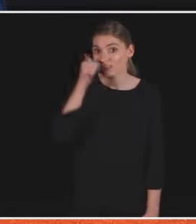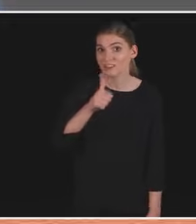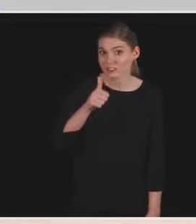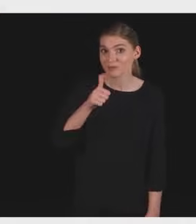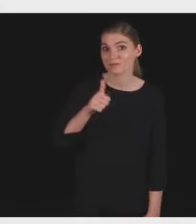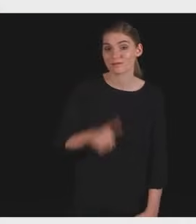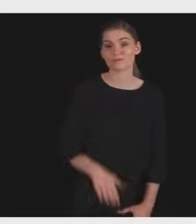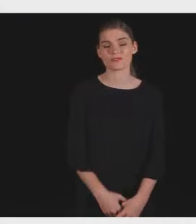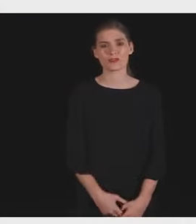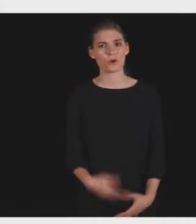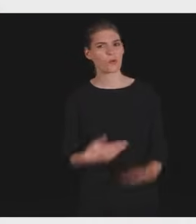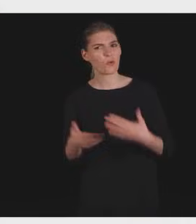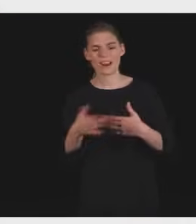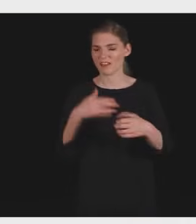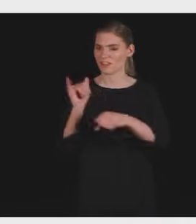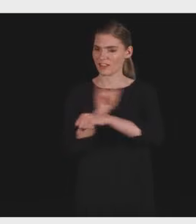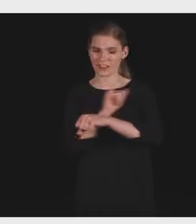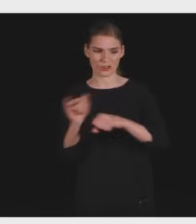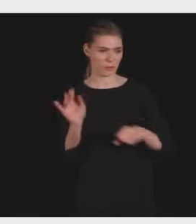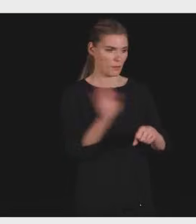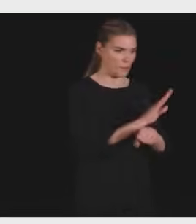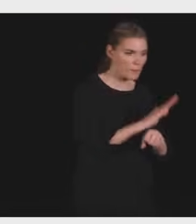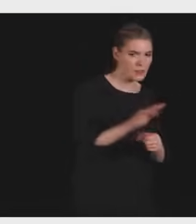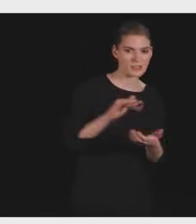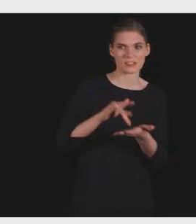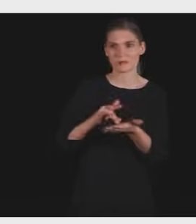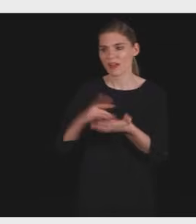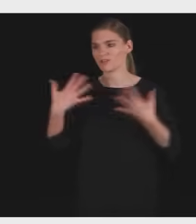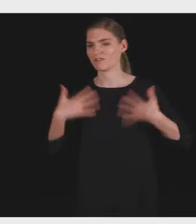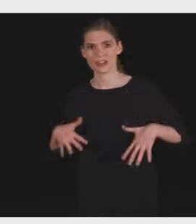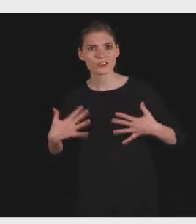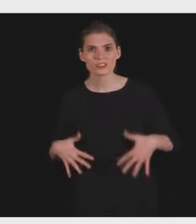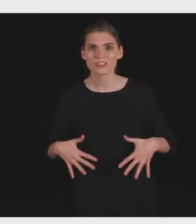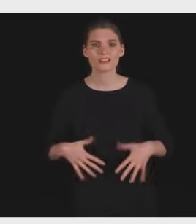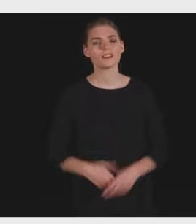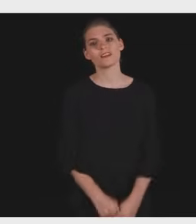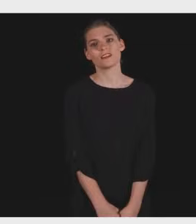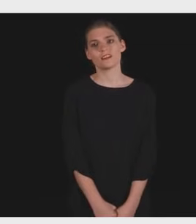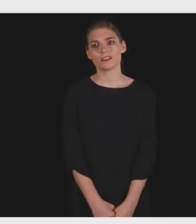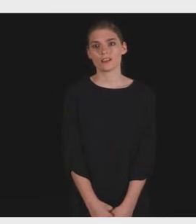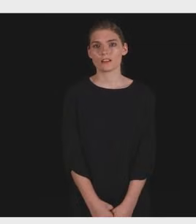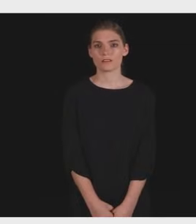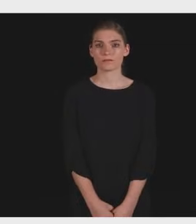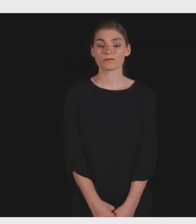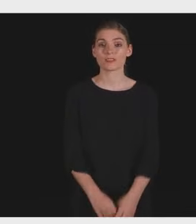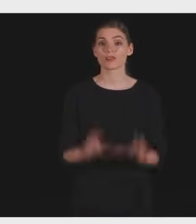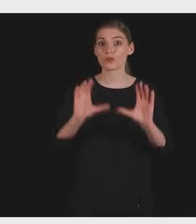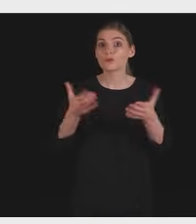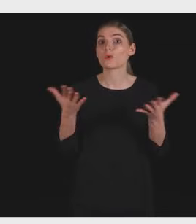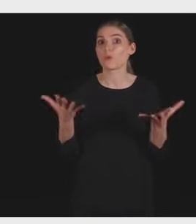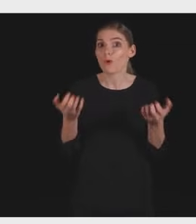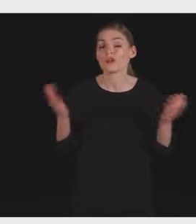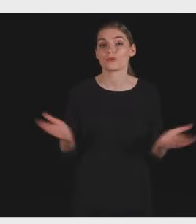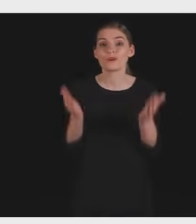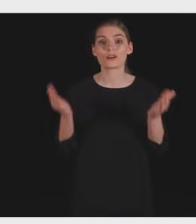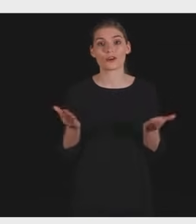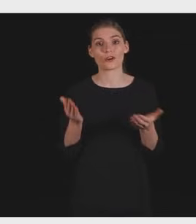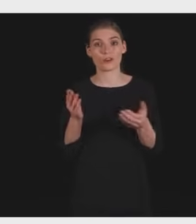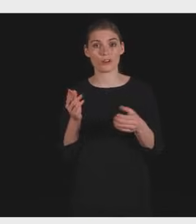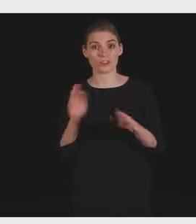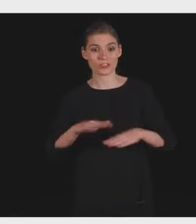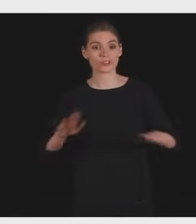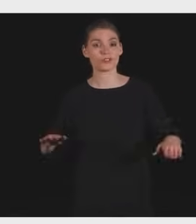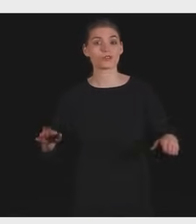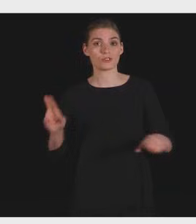learning in any field imaginable. Whether it's business, medicine, or fashion, there is a nonprofit organization out there